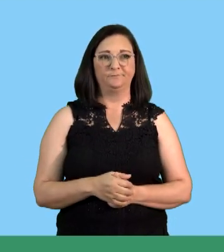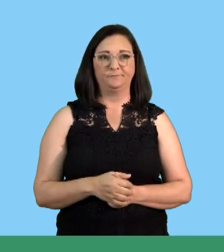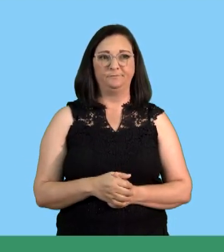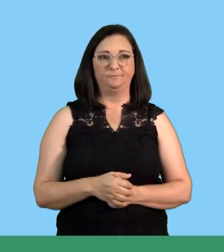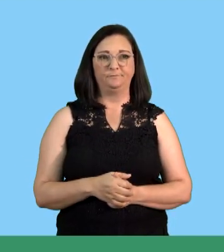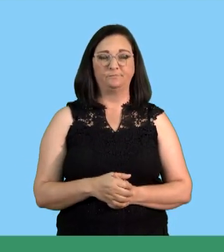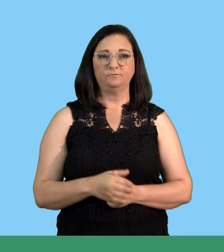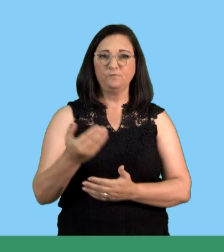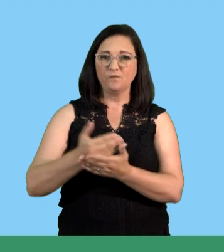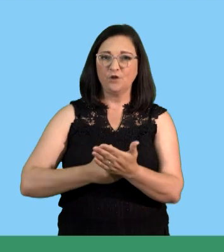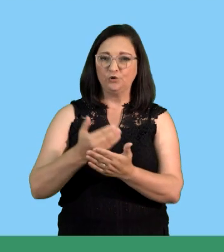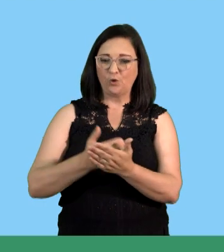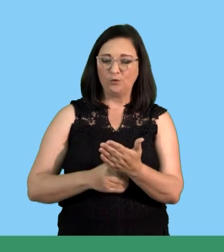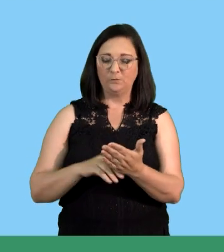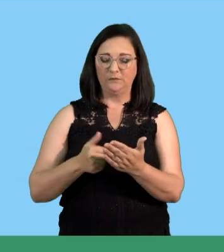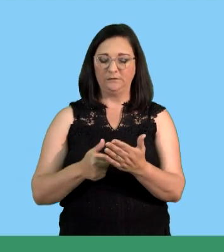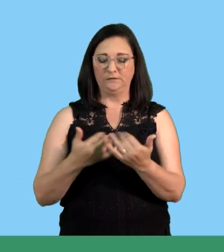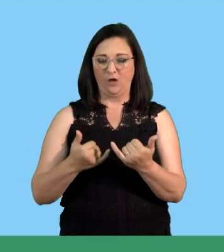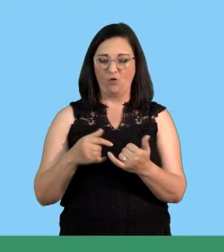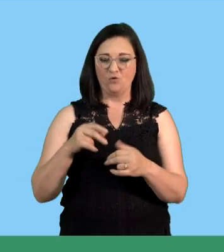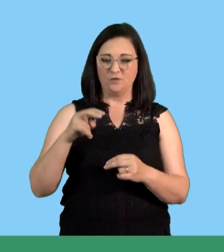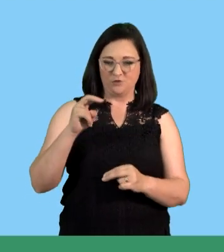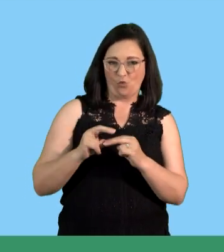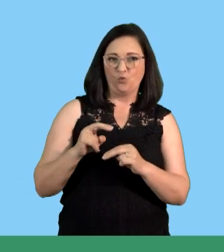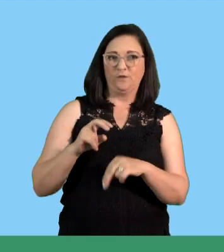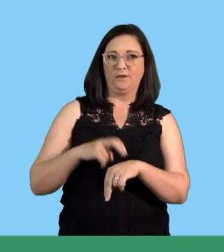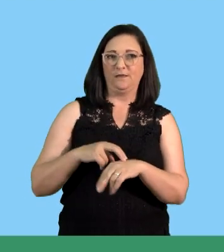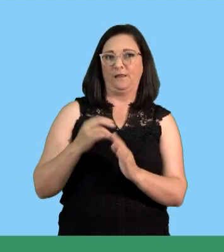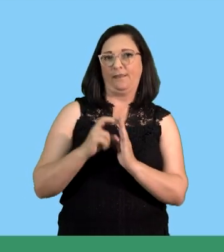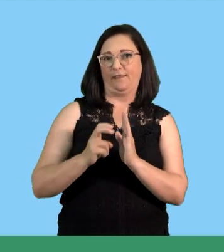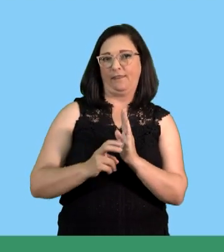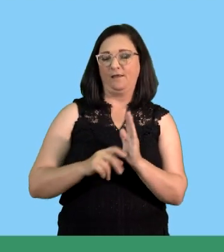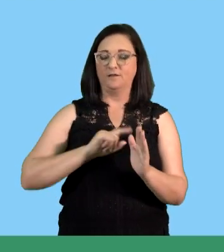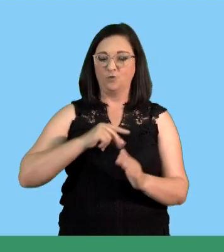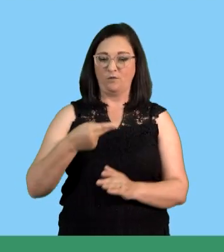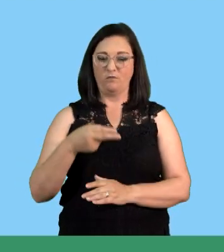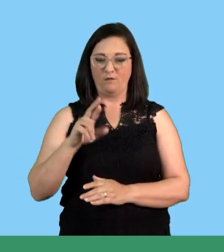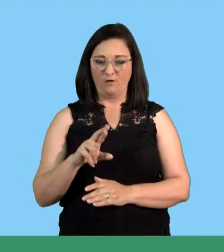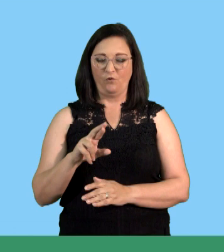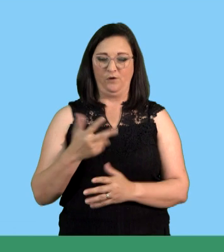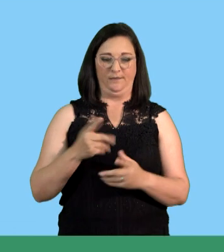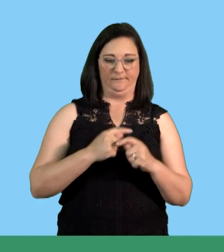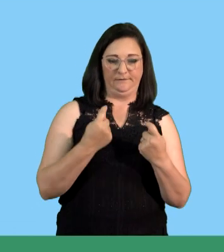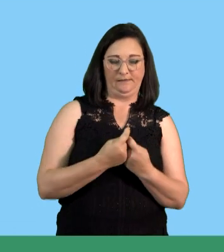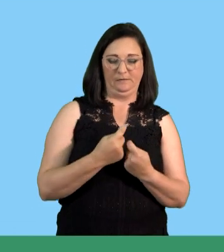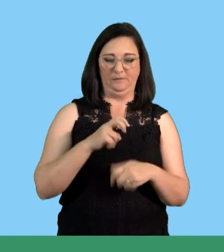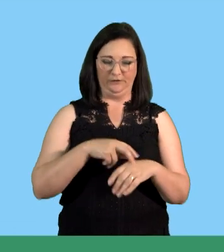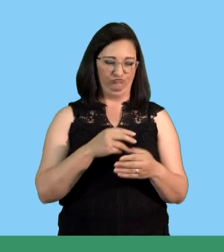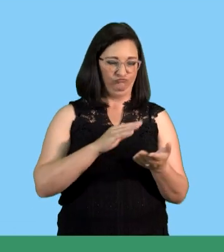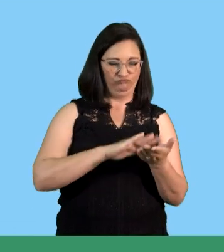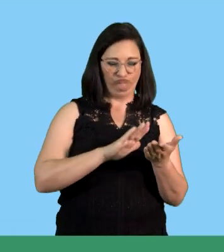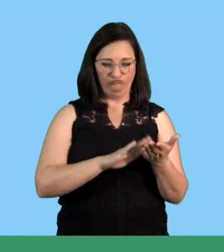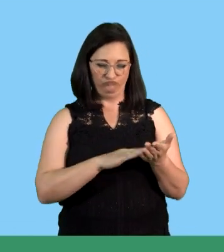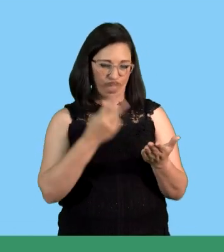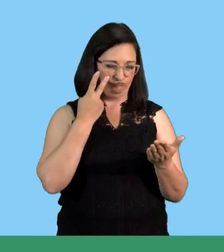the received documents according to the selection criteria. So the HR manager, together with the team, will have to